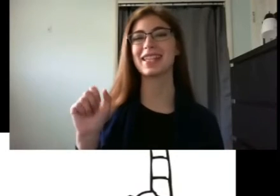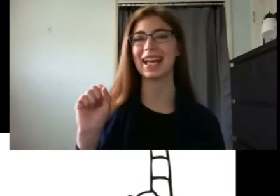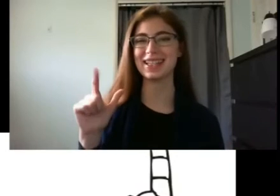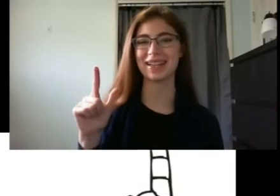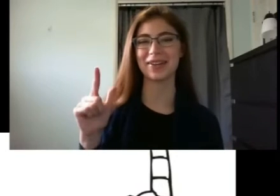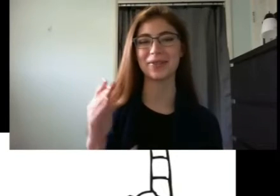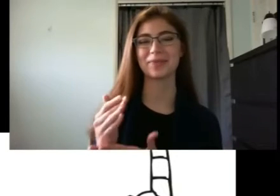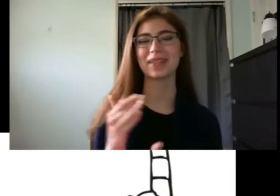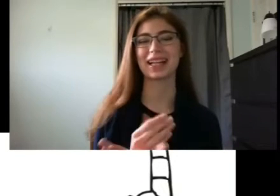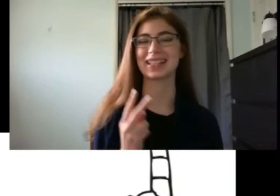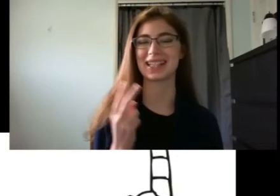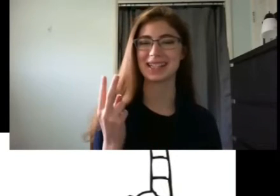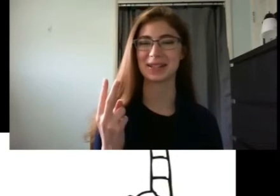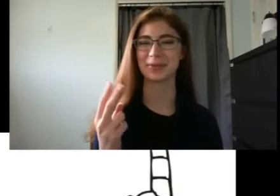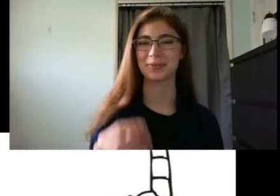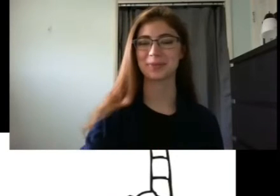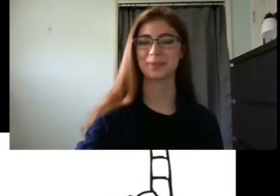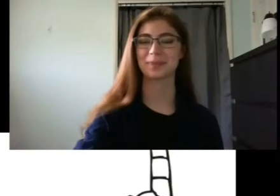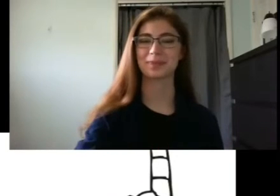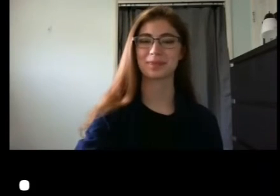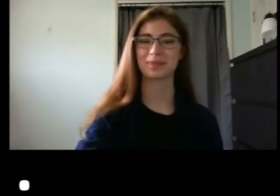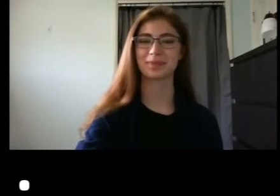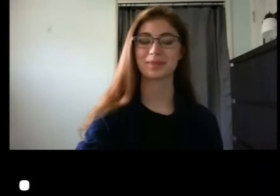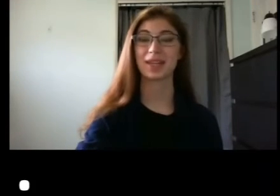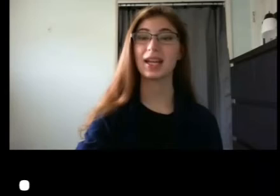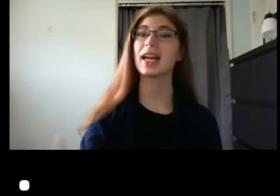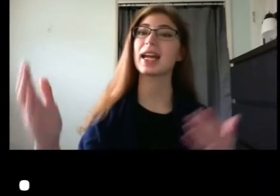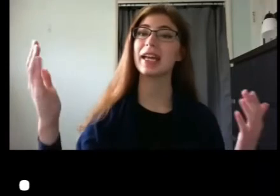Intro to ASL, Lesson 2.